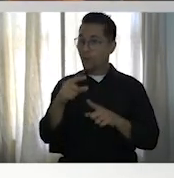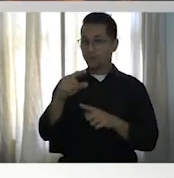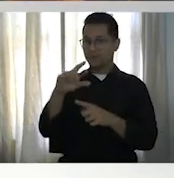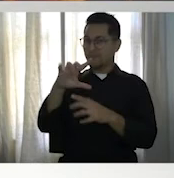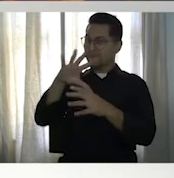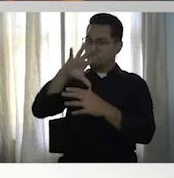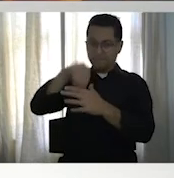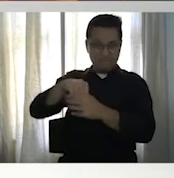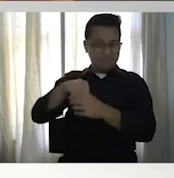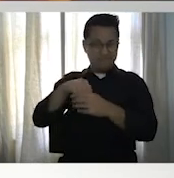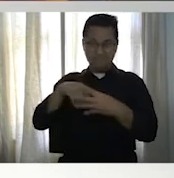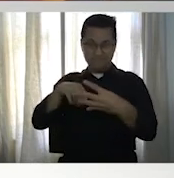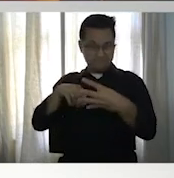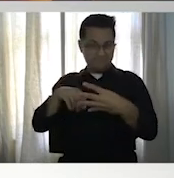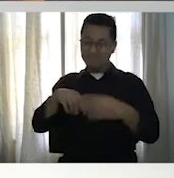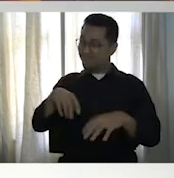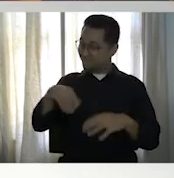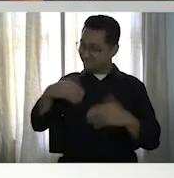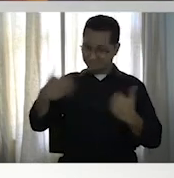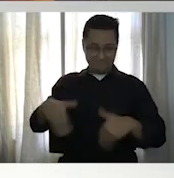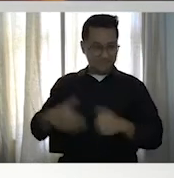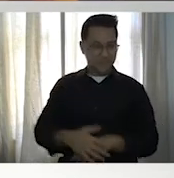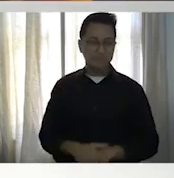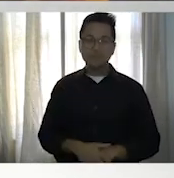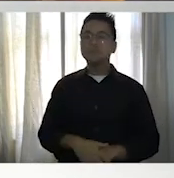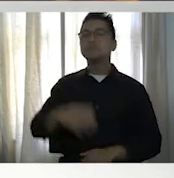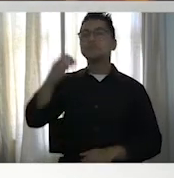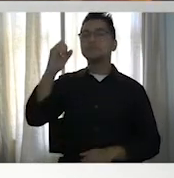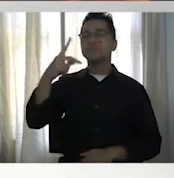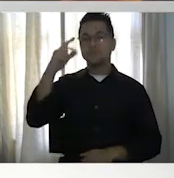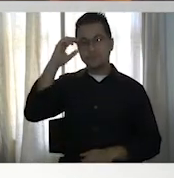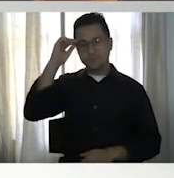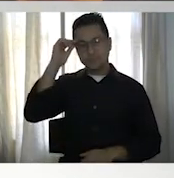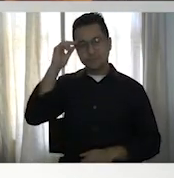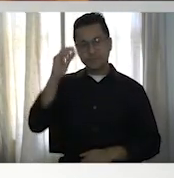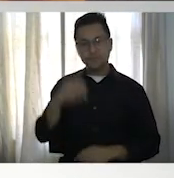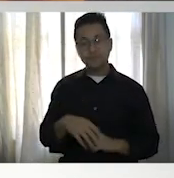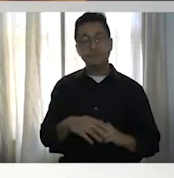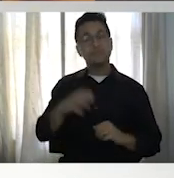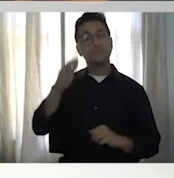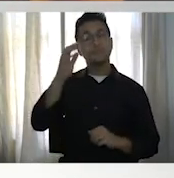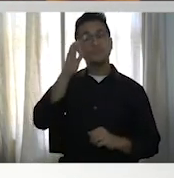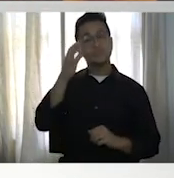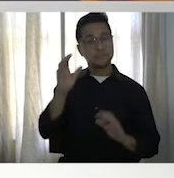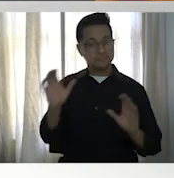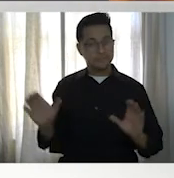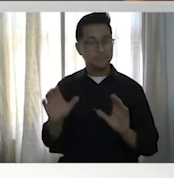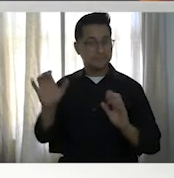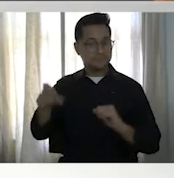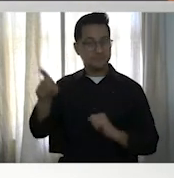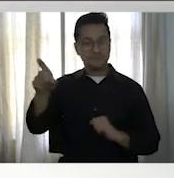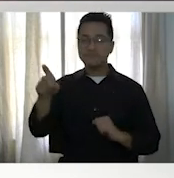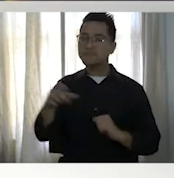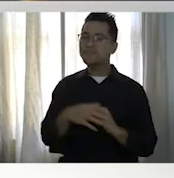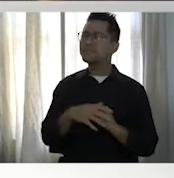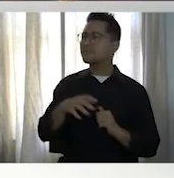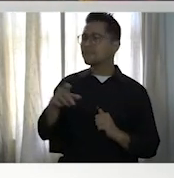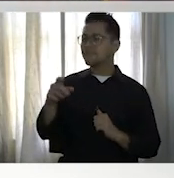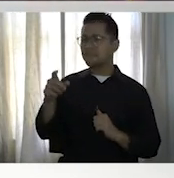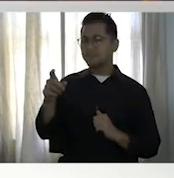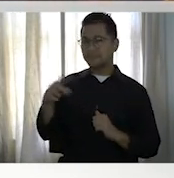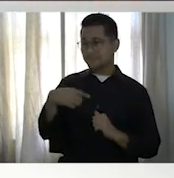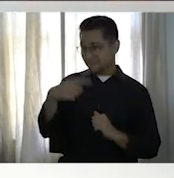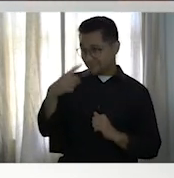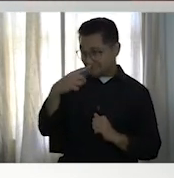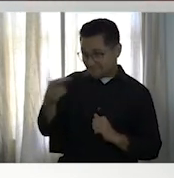group. Really well done. Okay, so we're going to do that. Yeah. So can we have these two